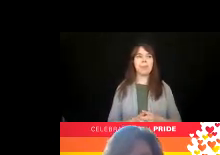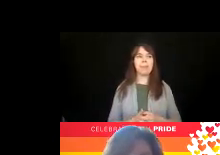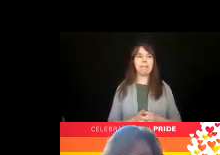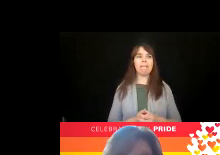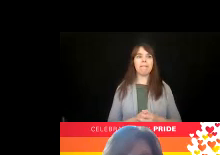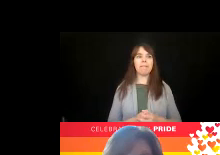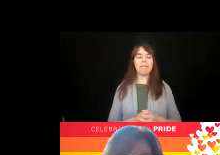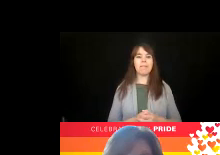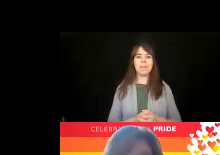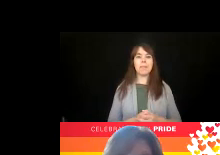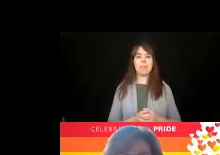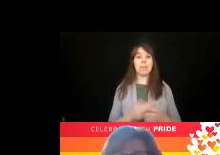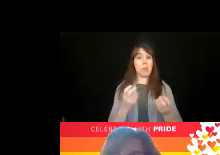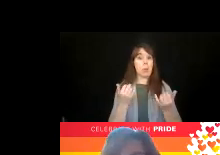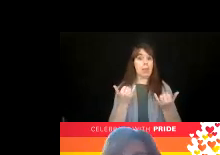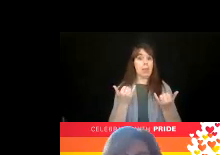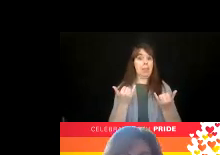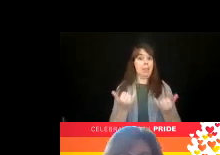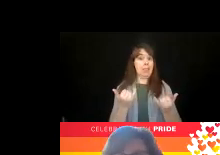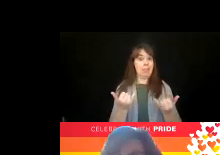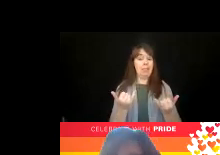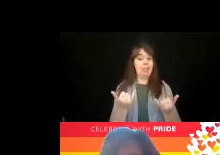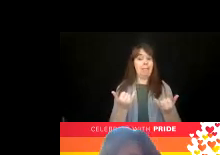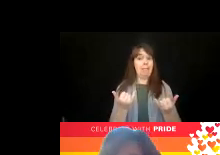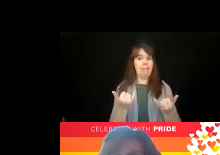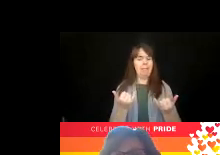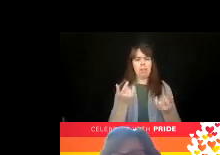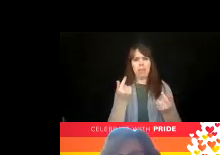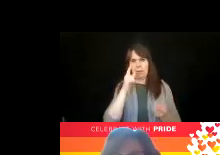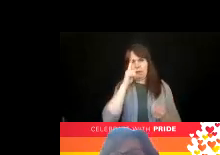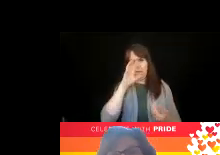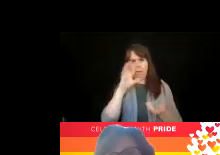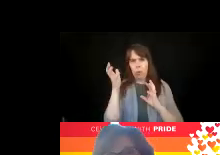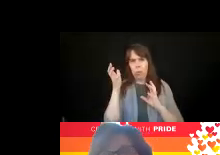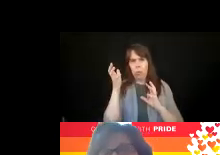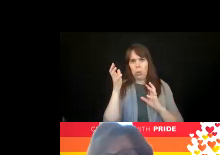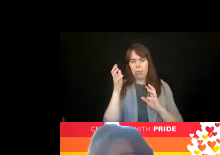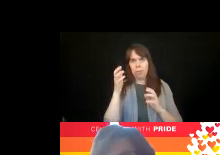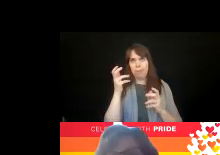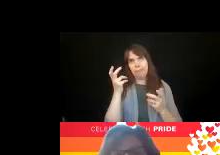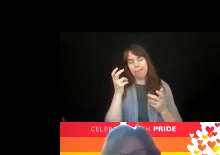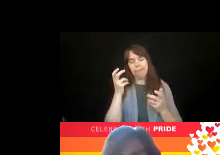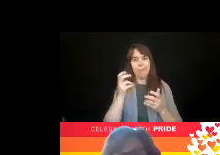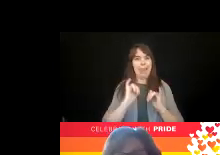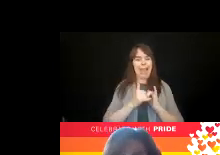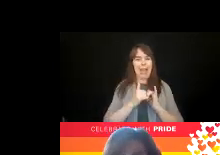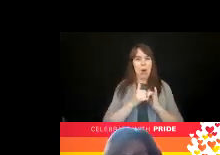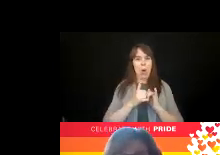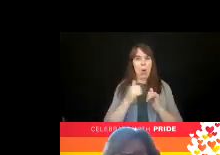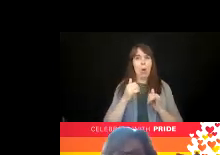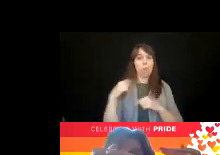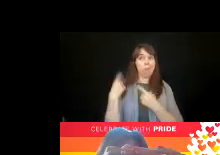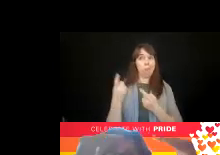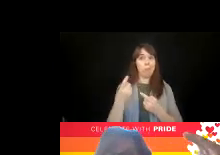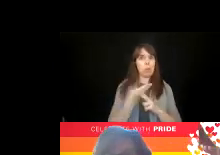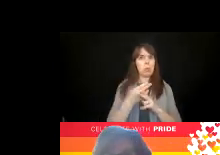So today, it was a little confusing, or I should say how we had been using Michigan